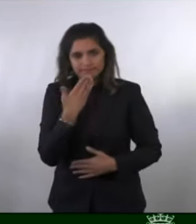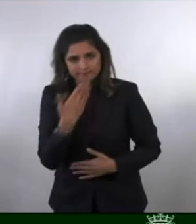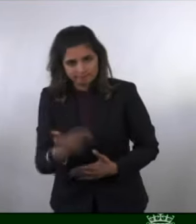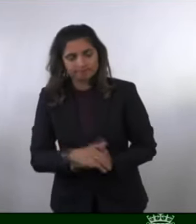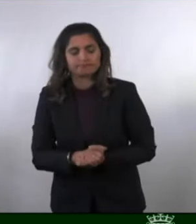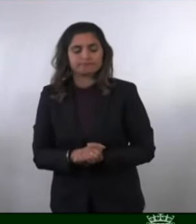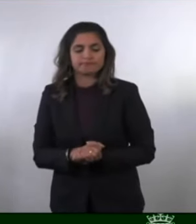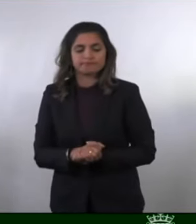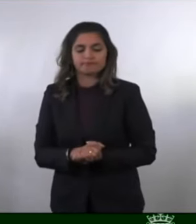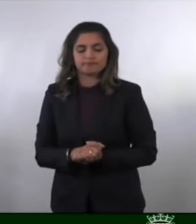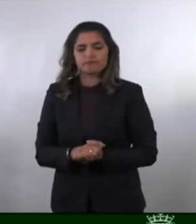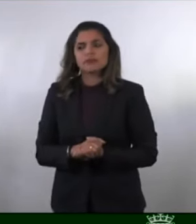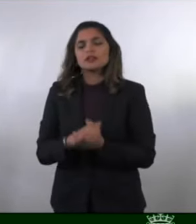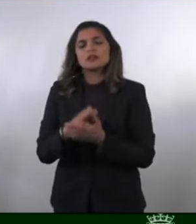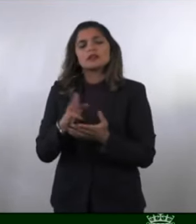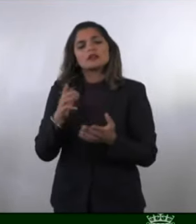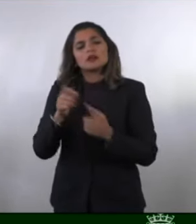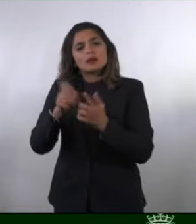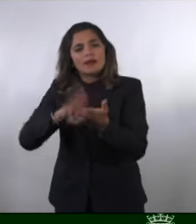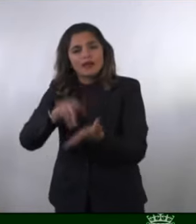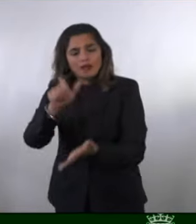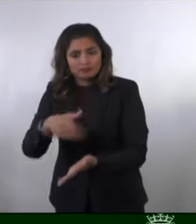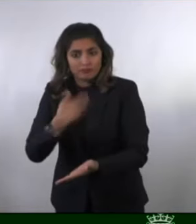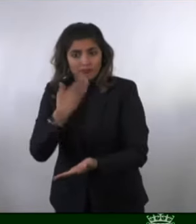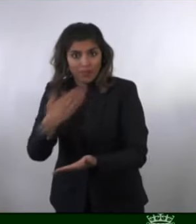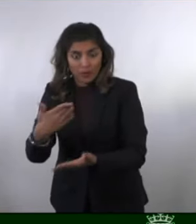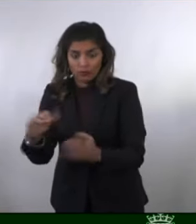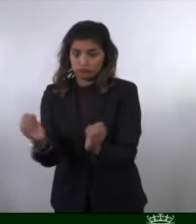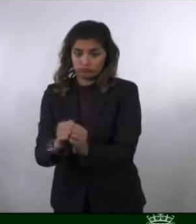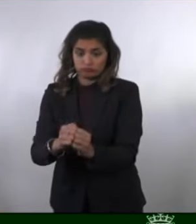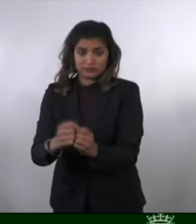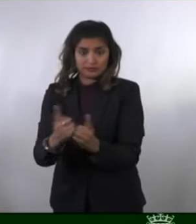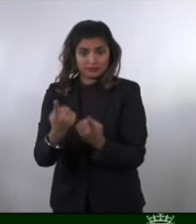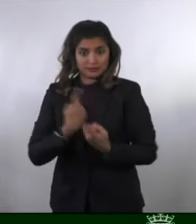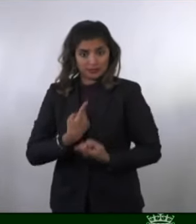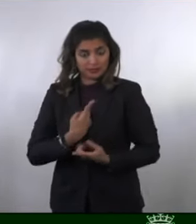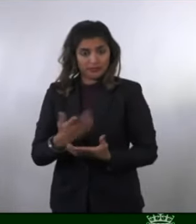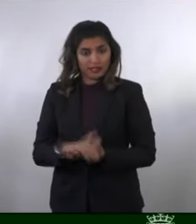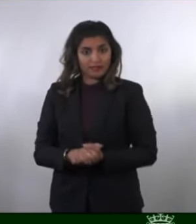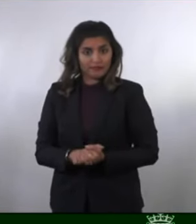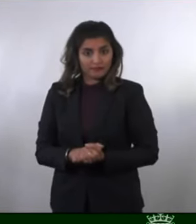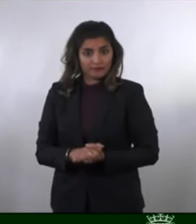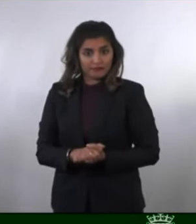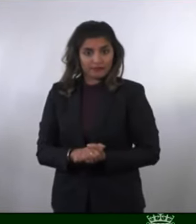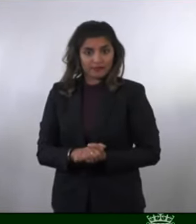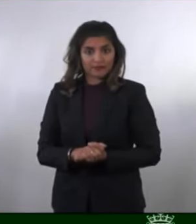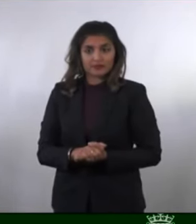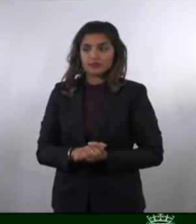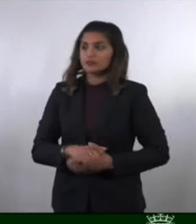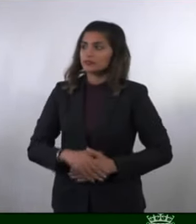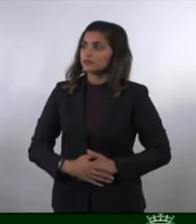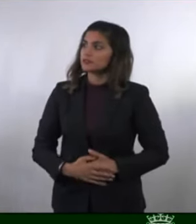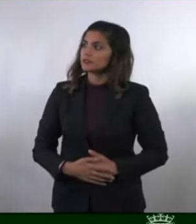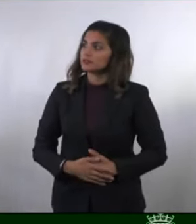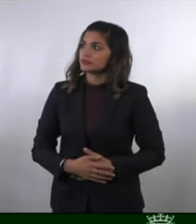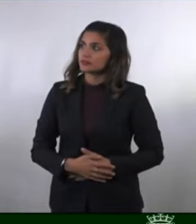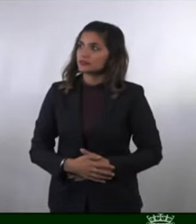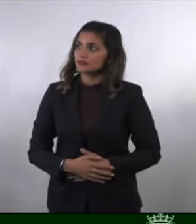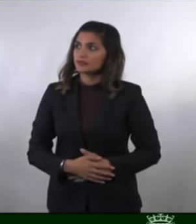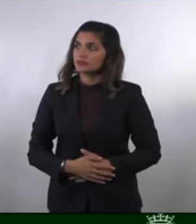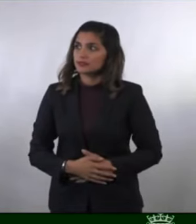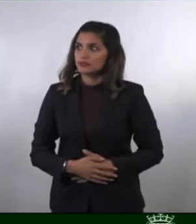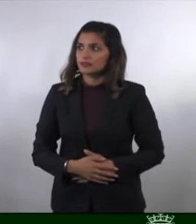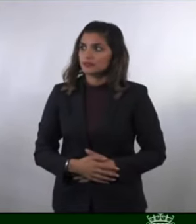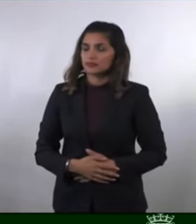I thank you for agreeing to meet myself and my honourable friend, the member for Wickham, on behalf of the 70 colleagues who wrote to